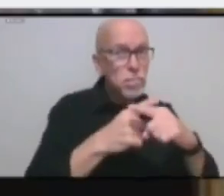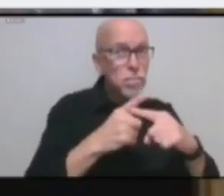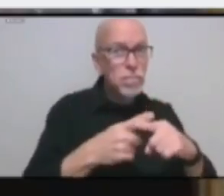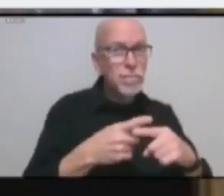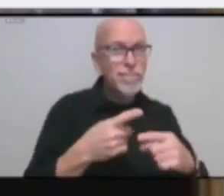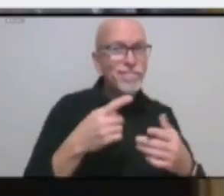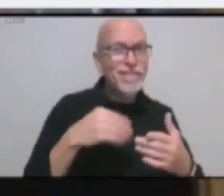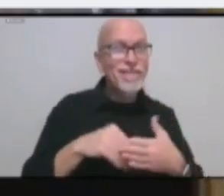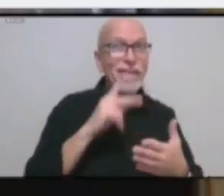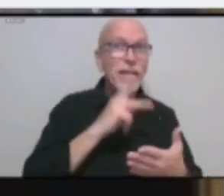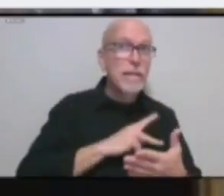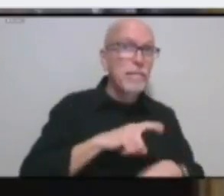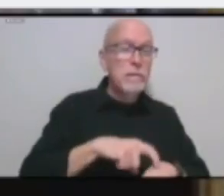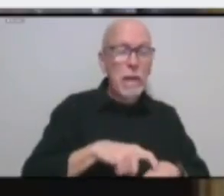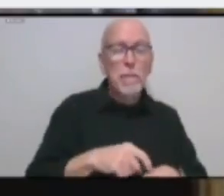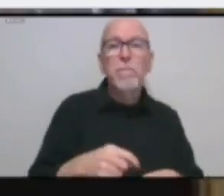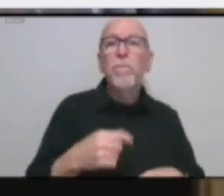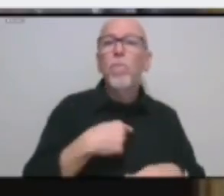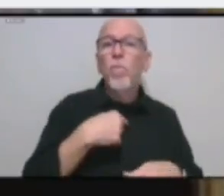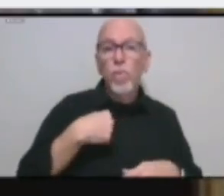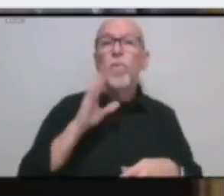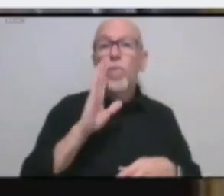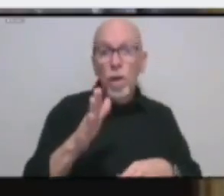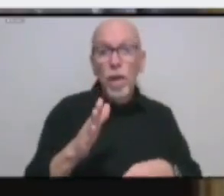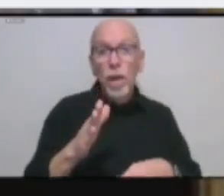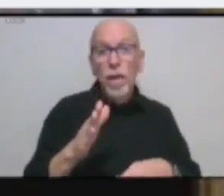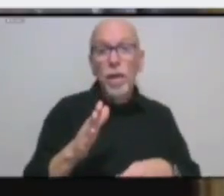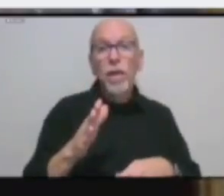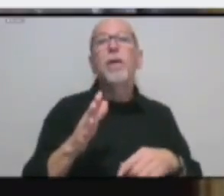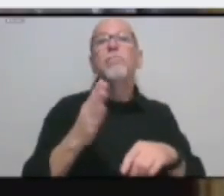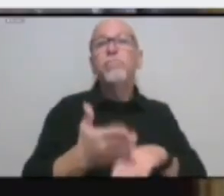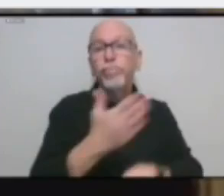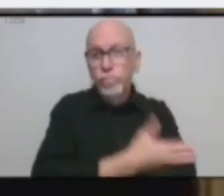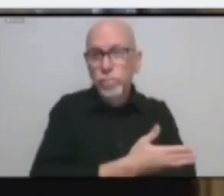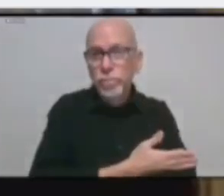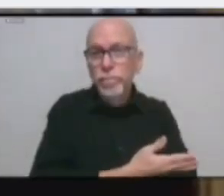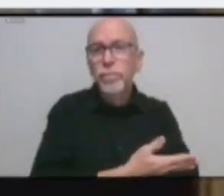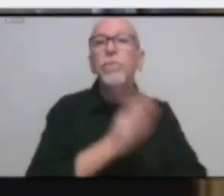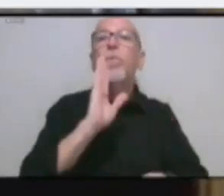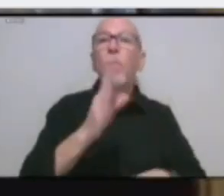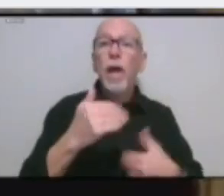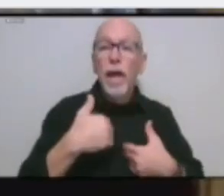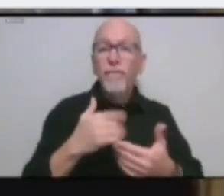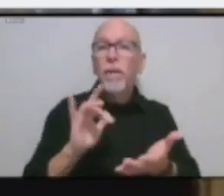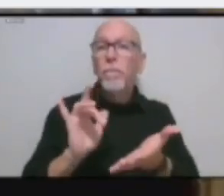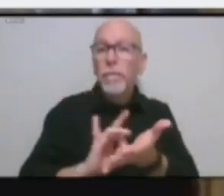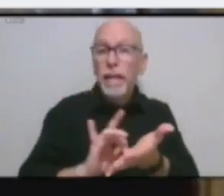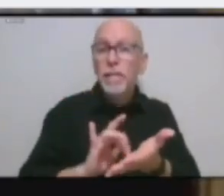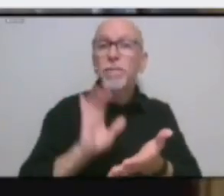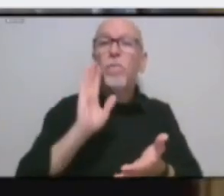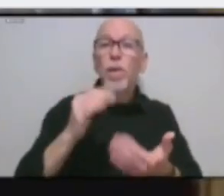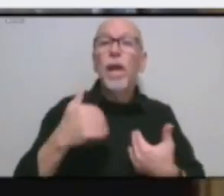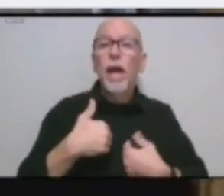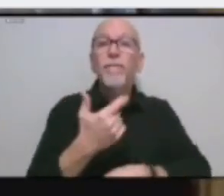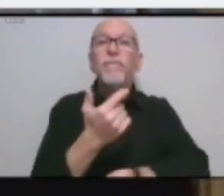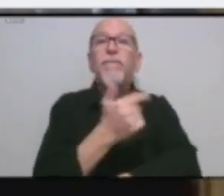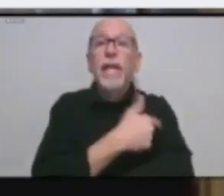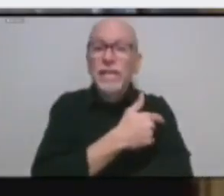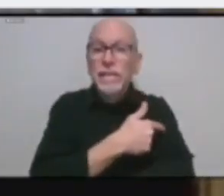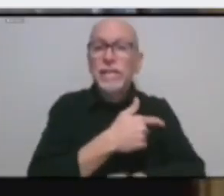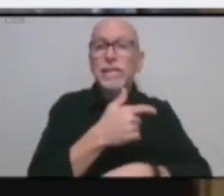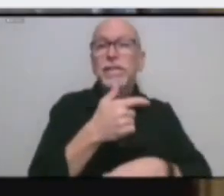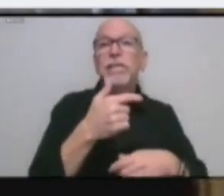that we will come around turn 4, and there will be therapeutics and vaccines available,